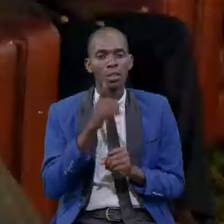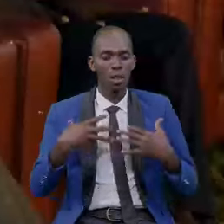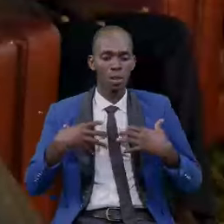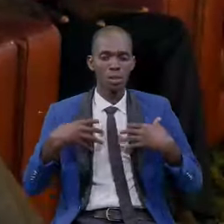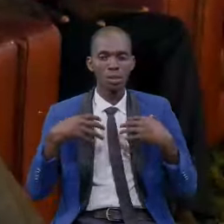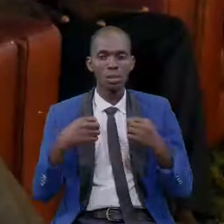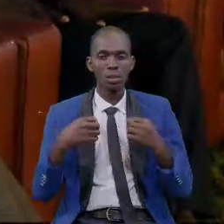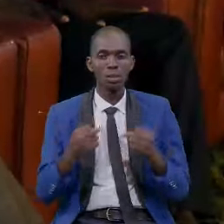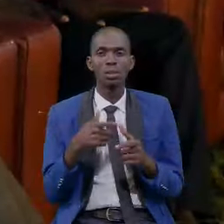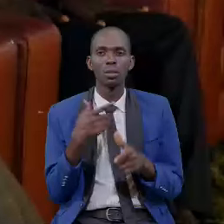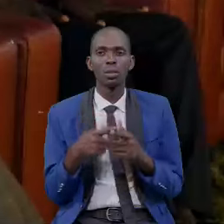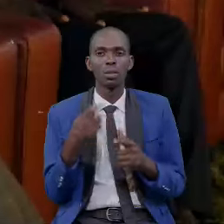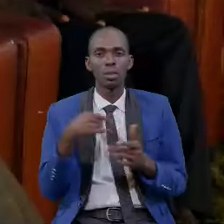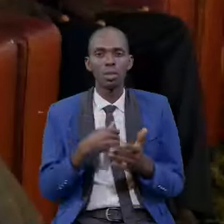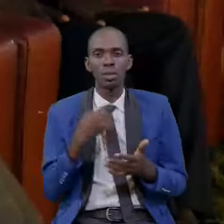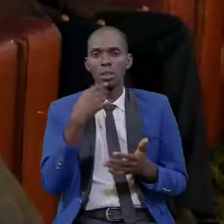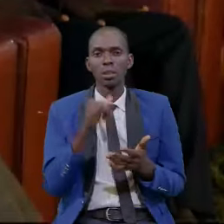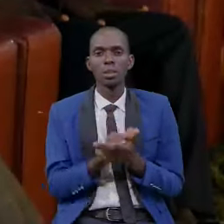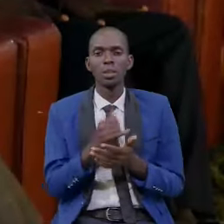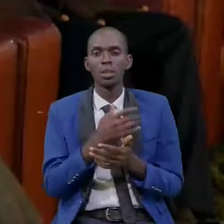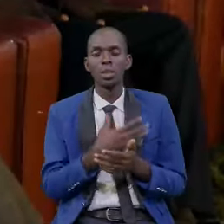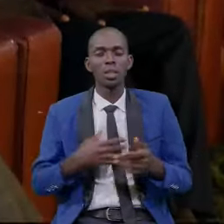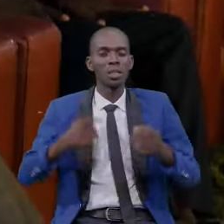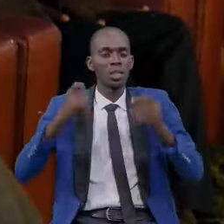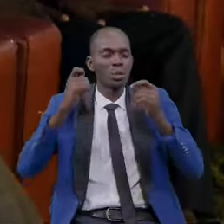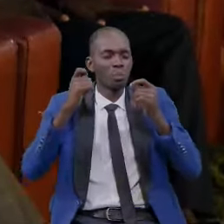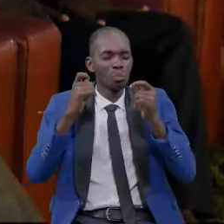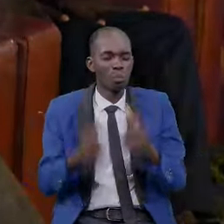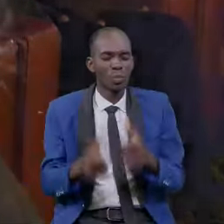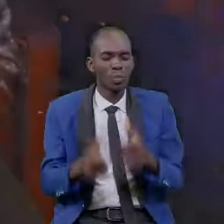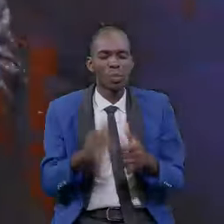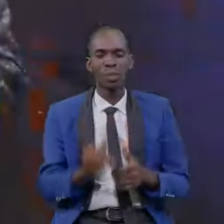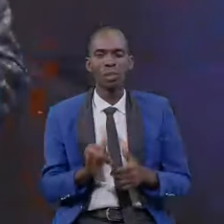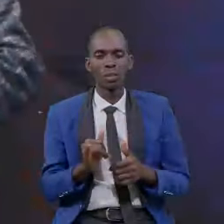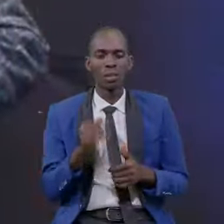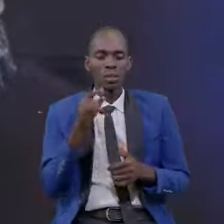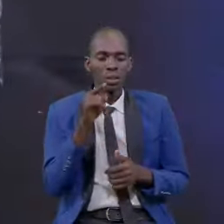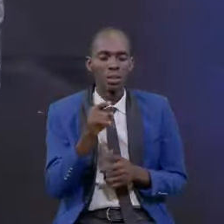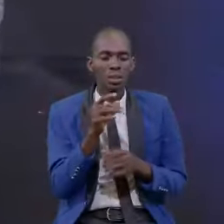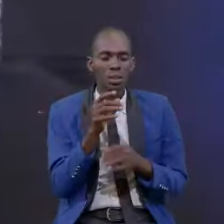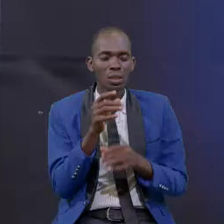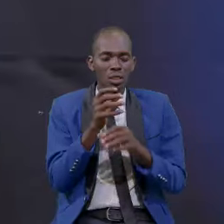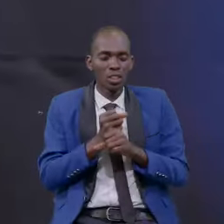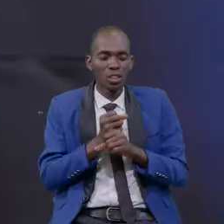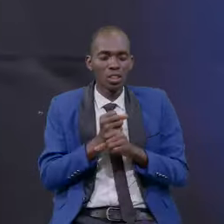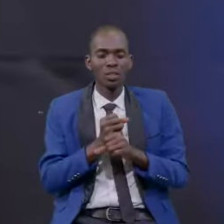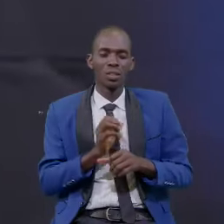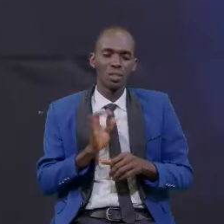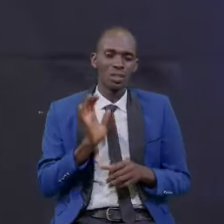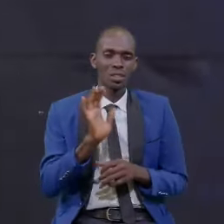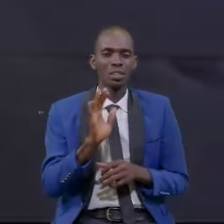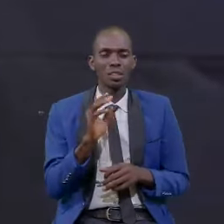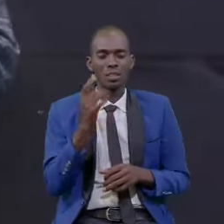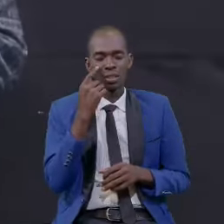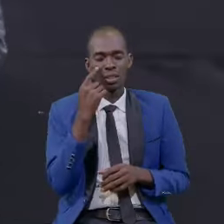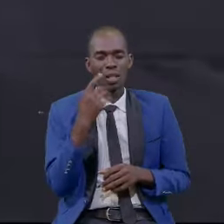it says, and immediately he received his sight and followed Jesus